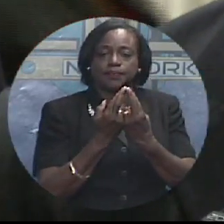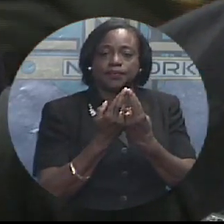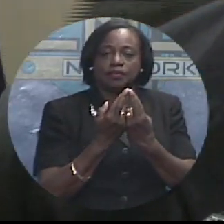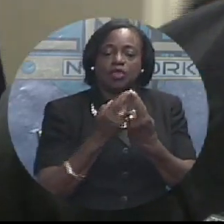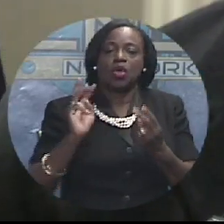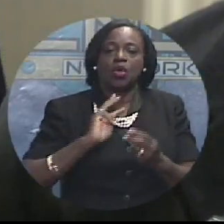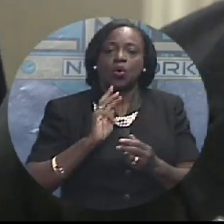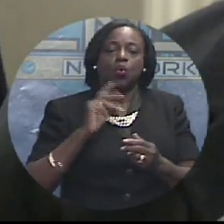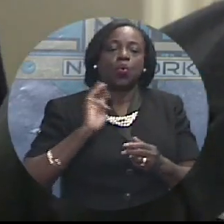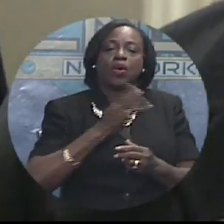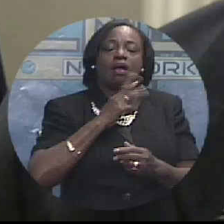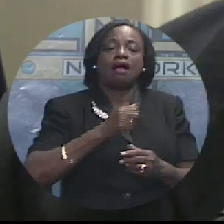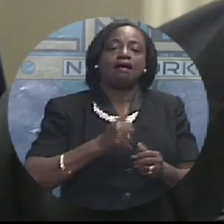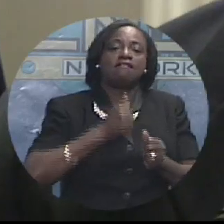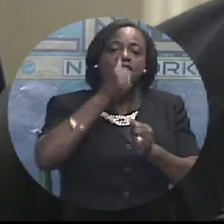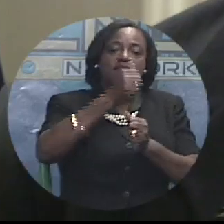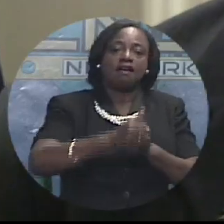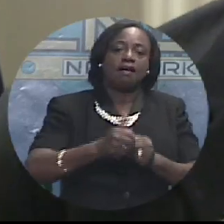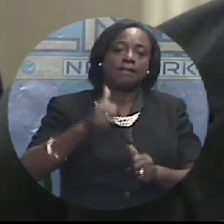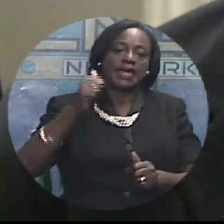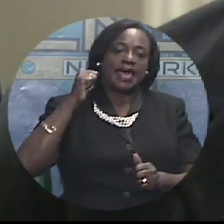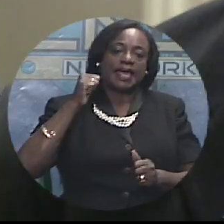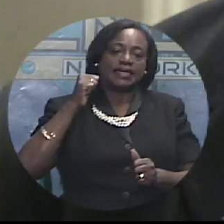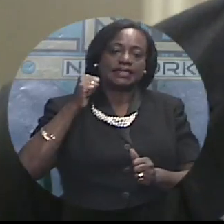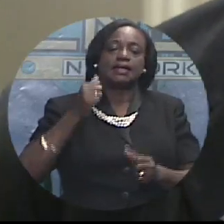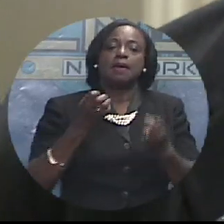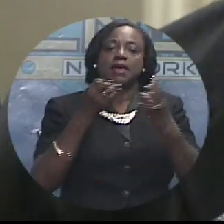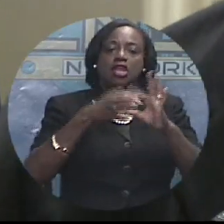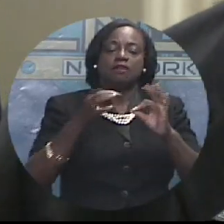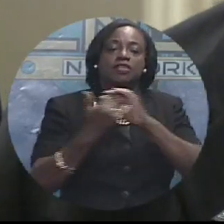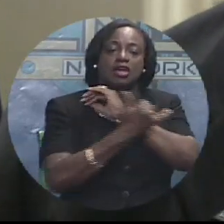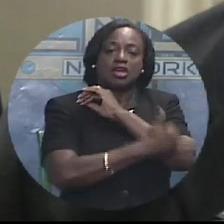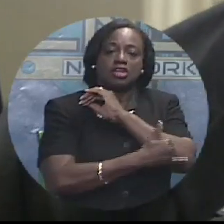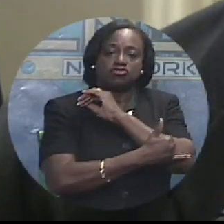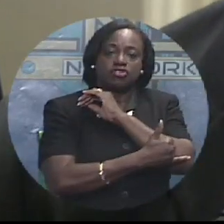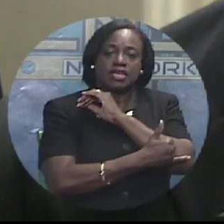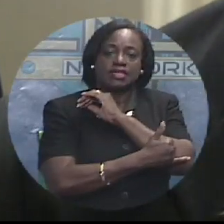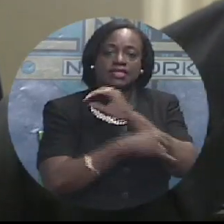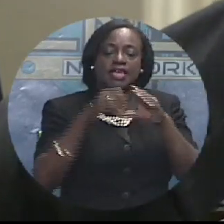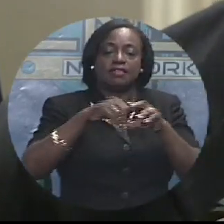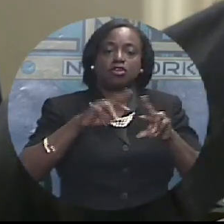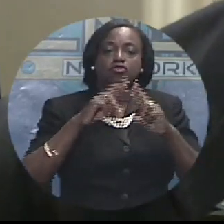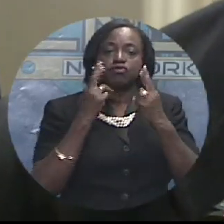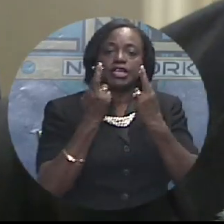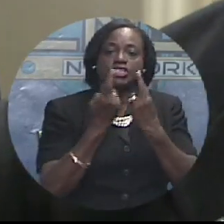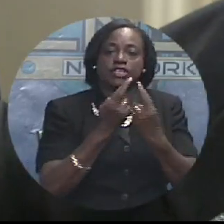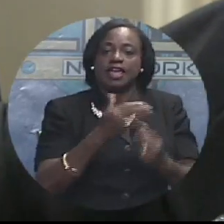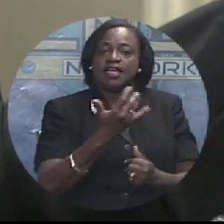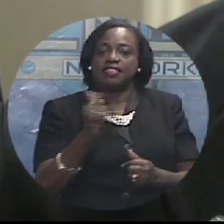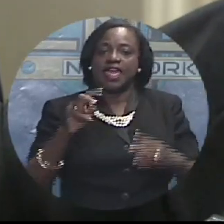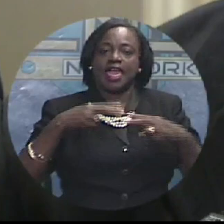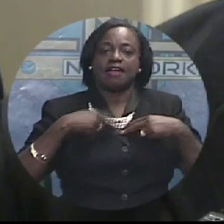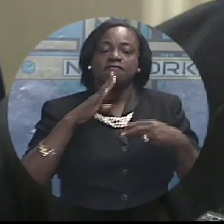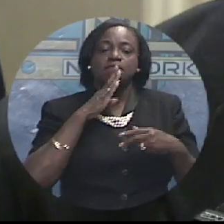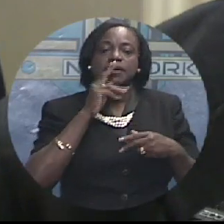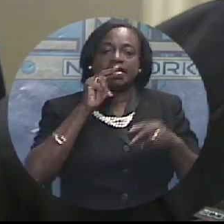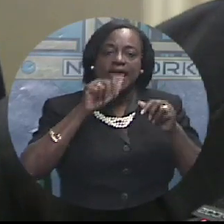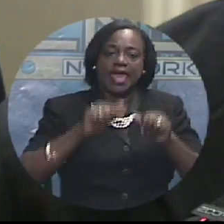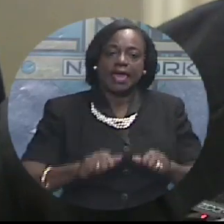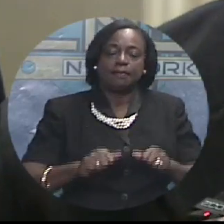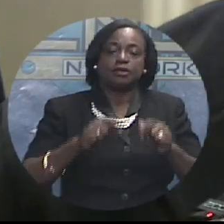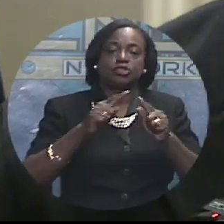methodologies, we're far behind in many of the countries in the region. And when and they have been able to rely